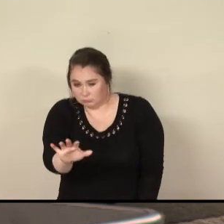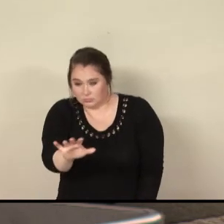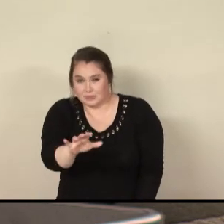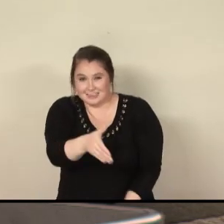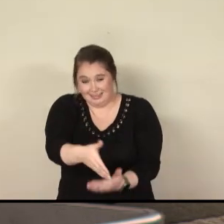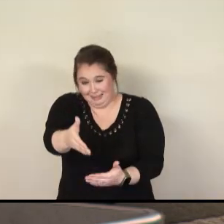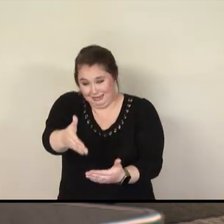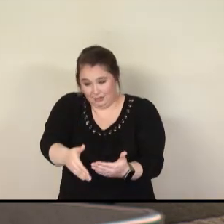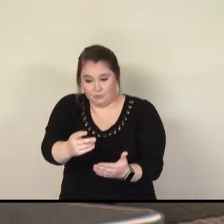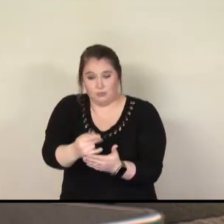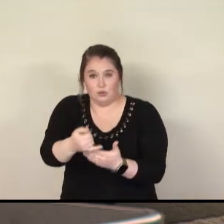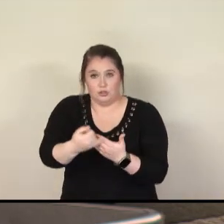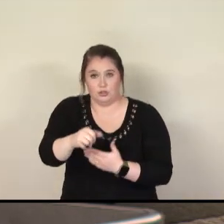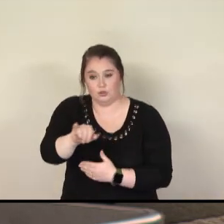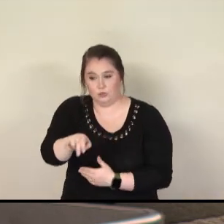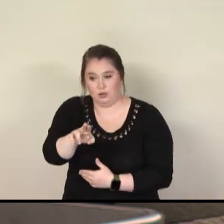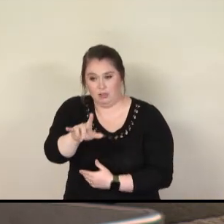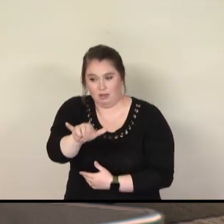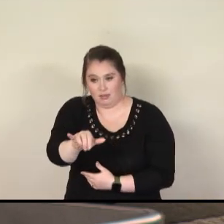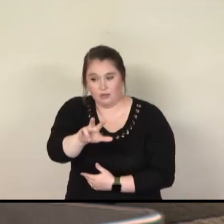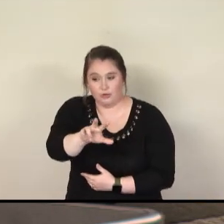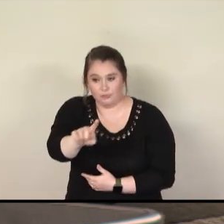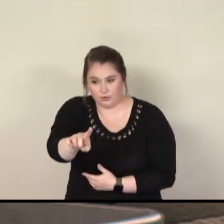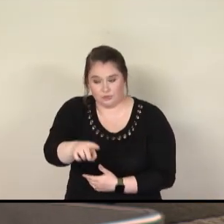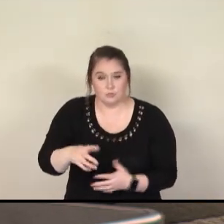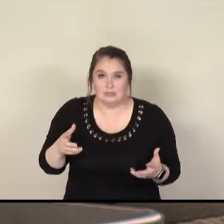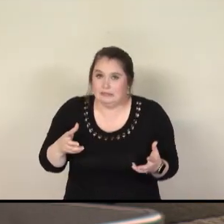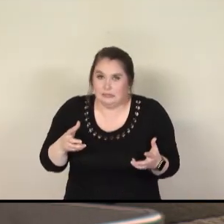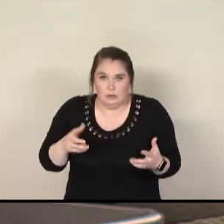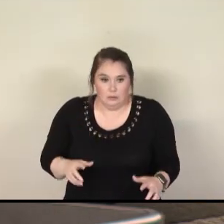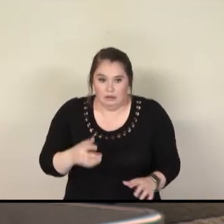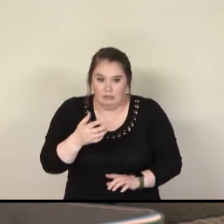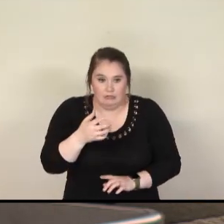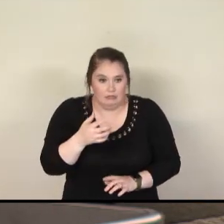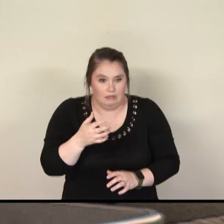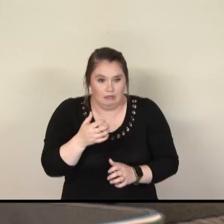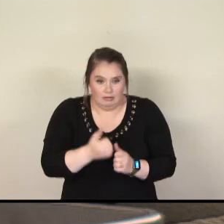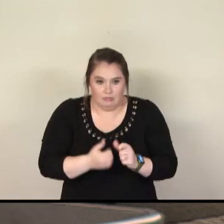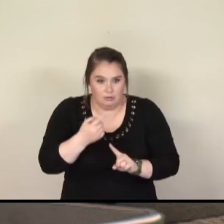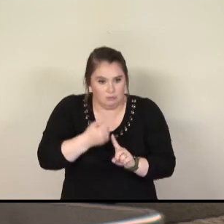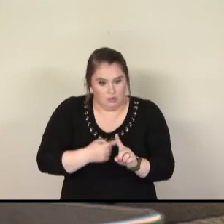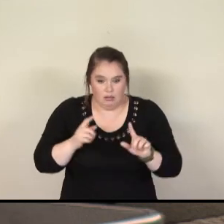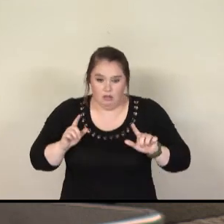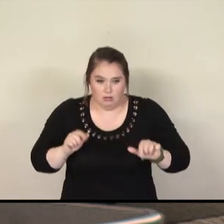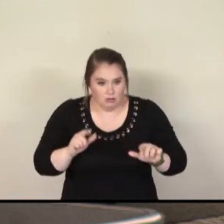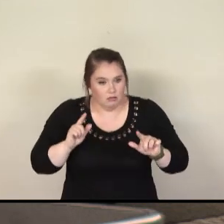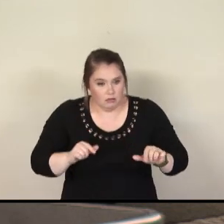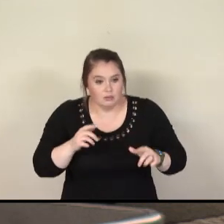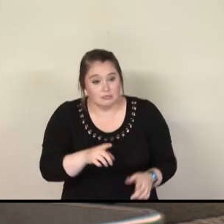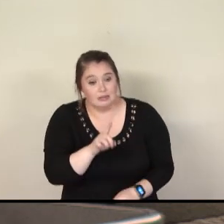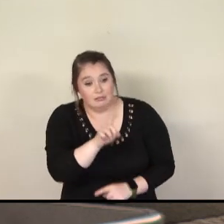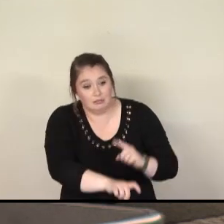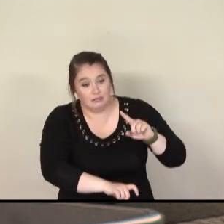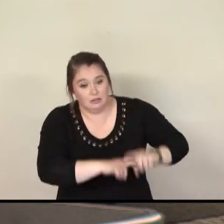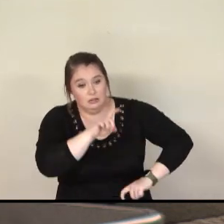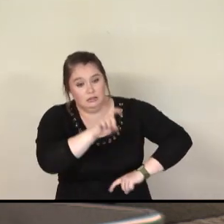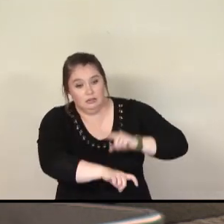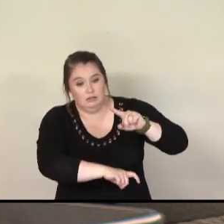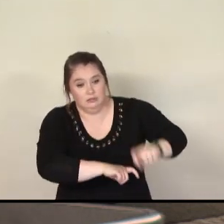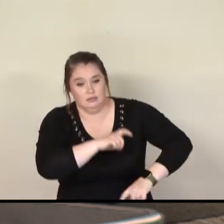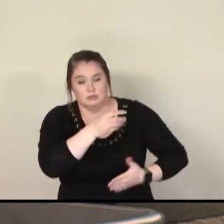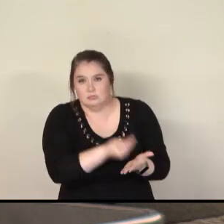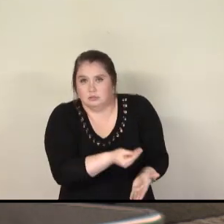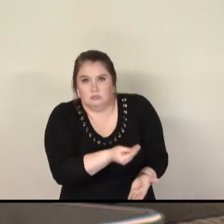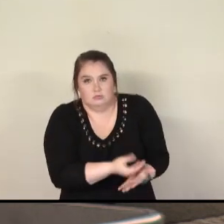July 31st. We did not want to come back to you every month and ask for more money on this. I wanted, because we know the scale